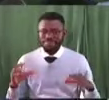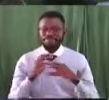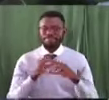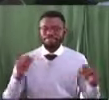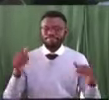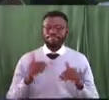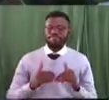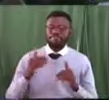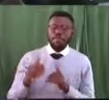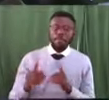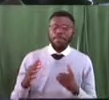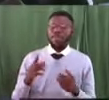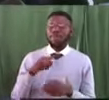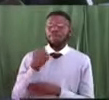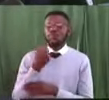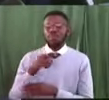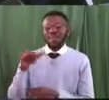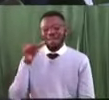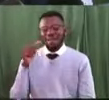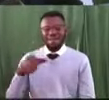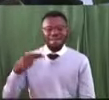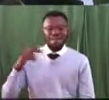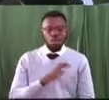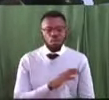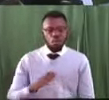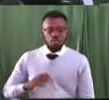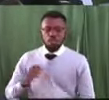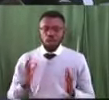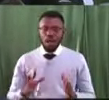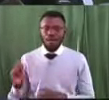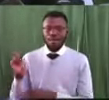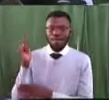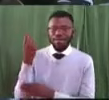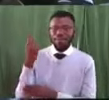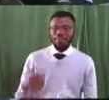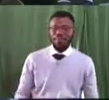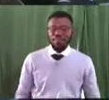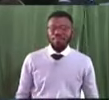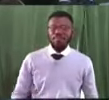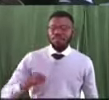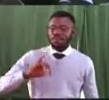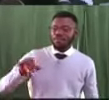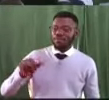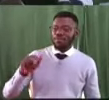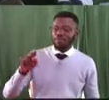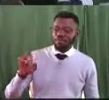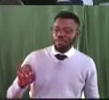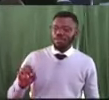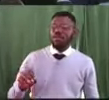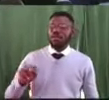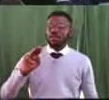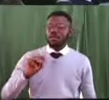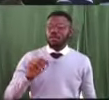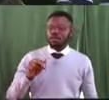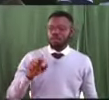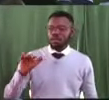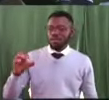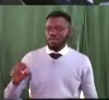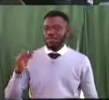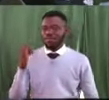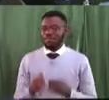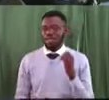by British High Commissioner to Kenya, Madam Jane Marriott. Then finally, we'll also have